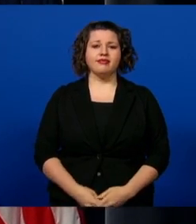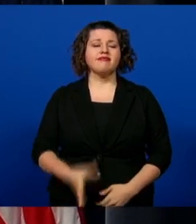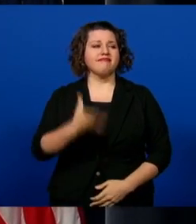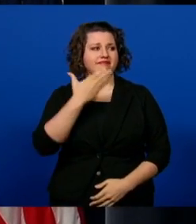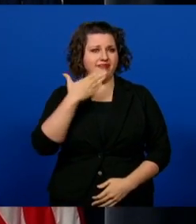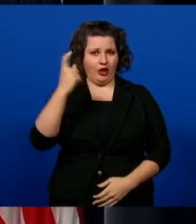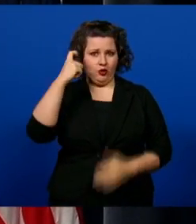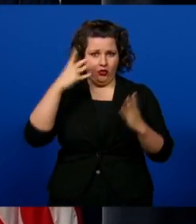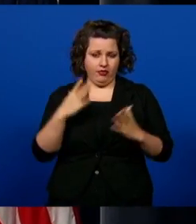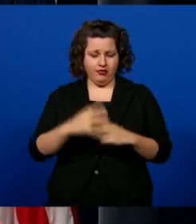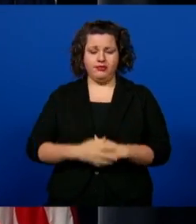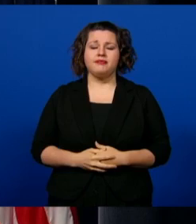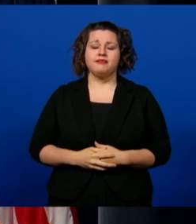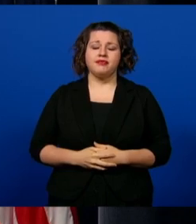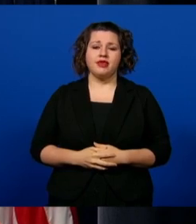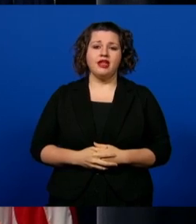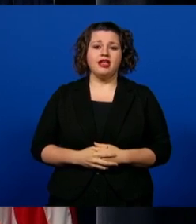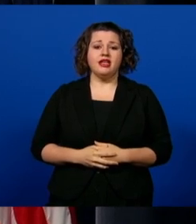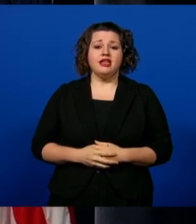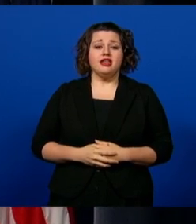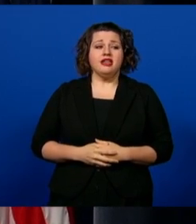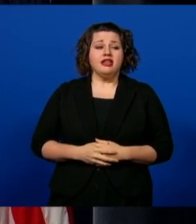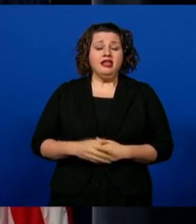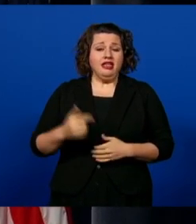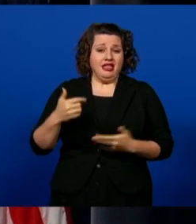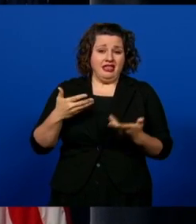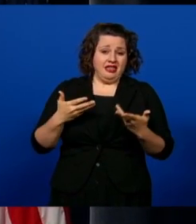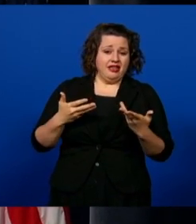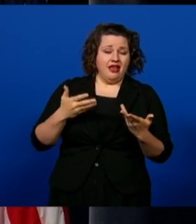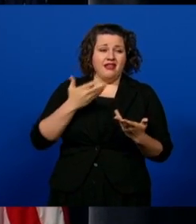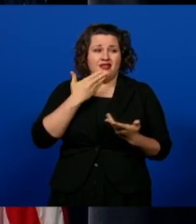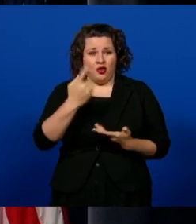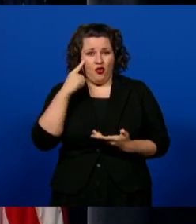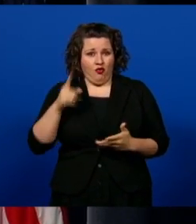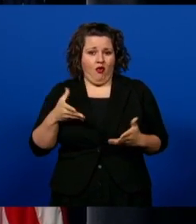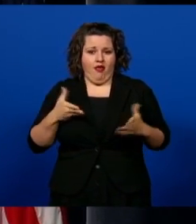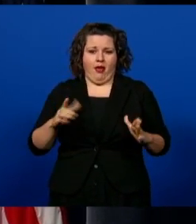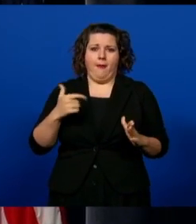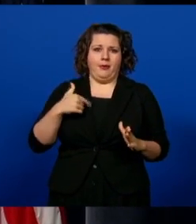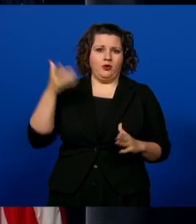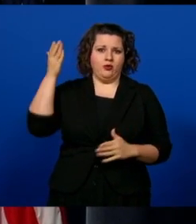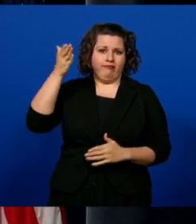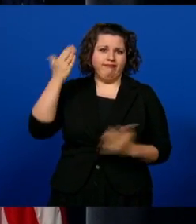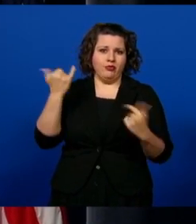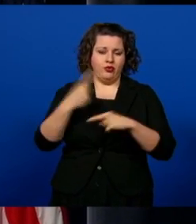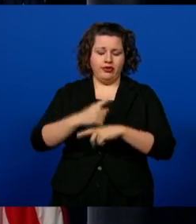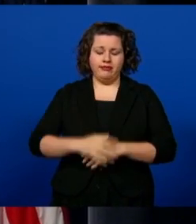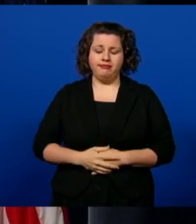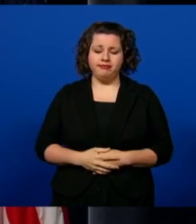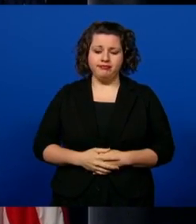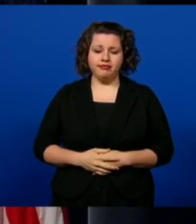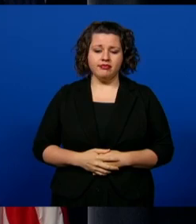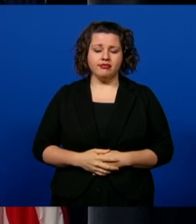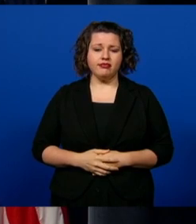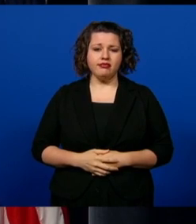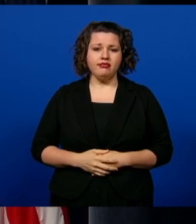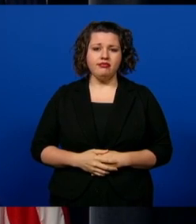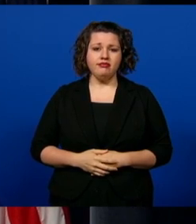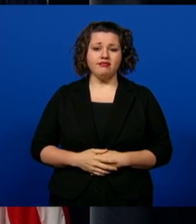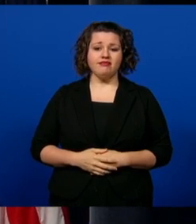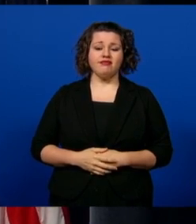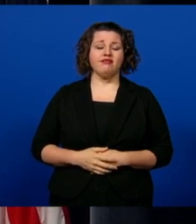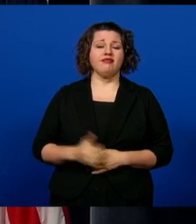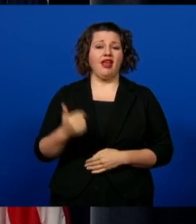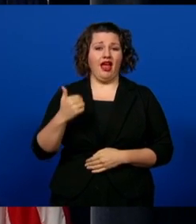Thank you, Governor Reynolds, for allowing me to speak to the state of Iowa today. I'm starting my 11th